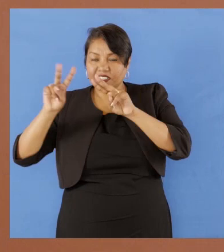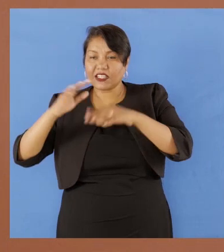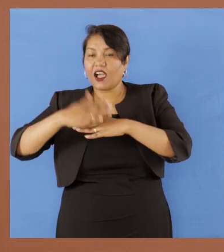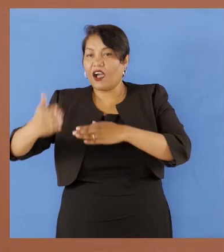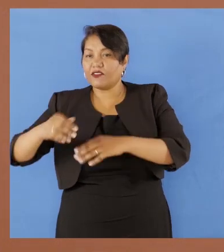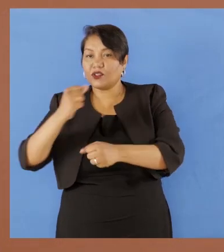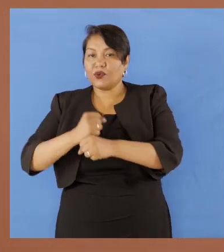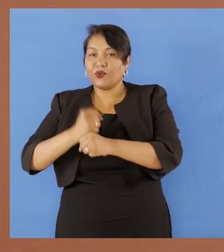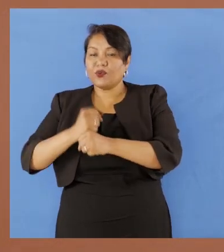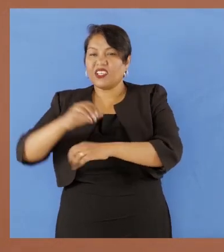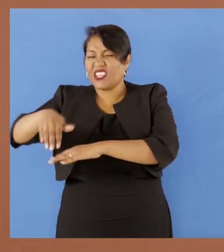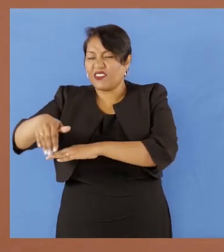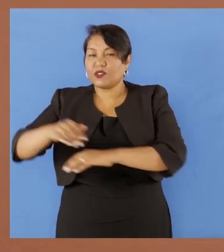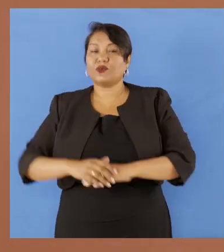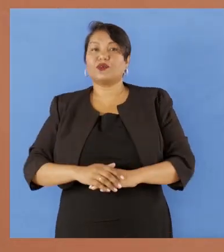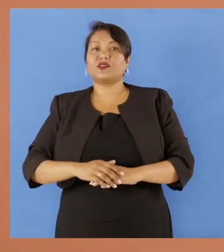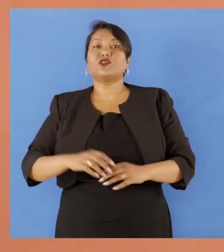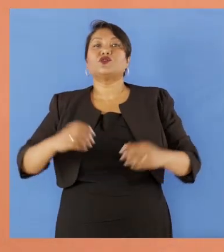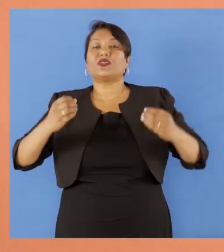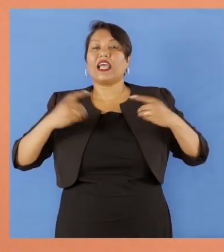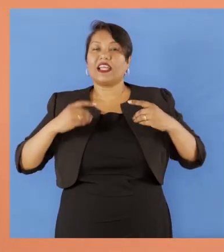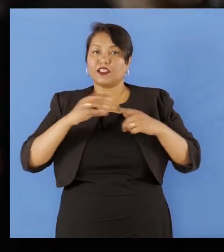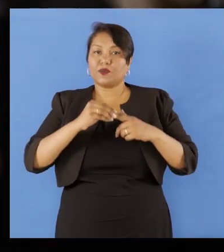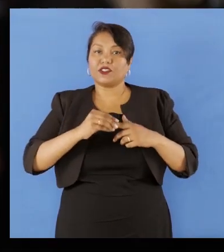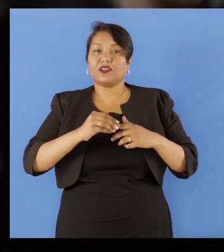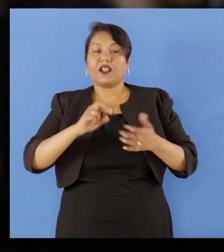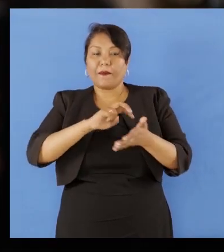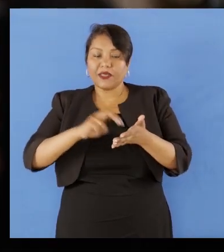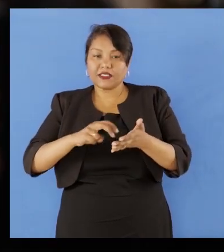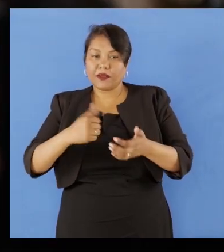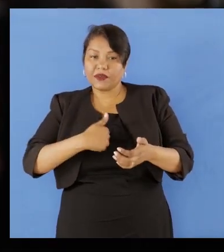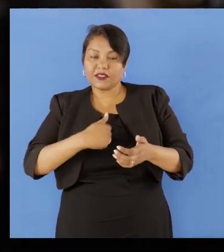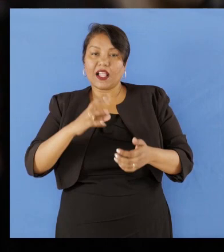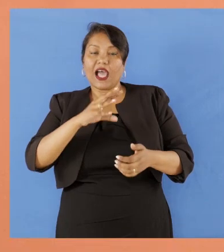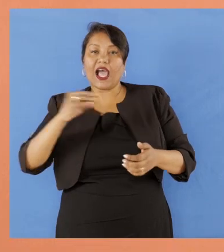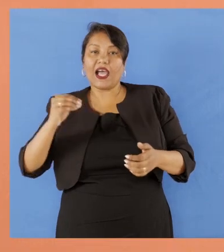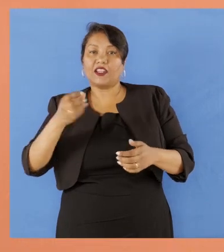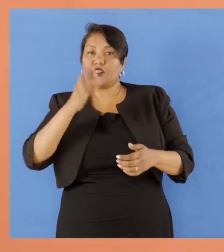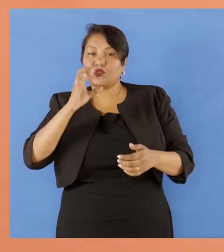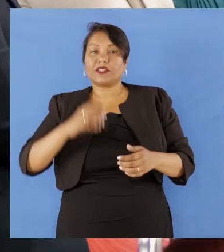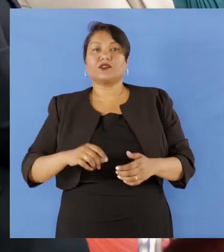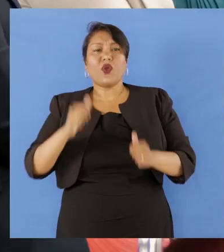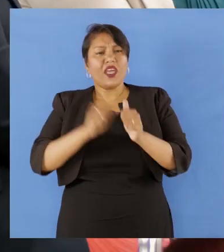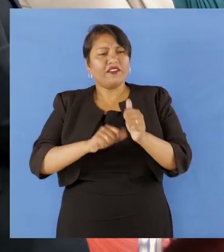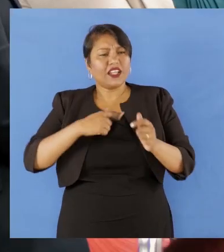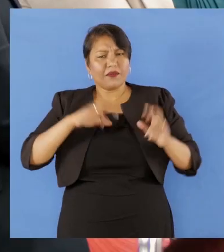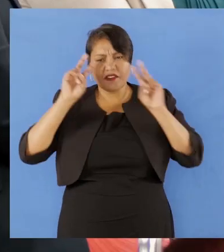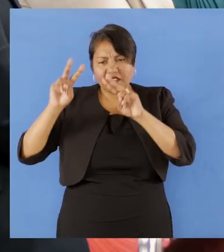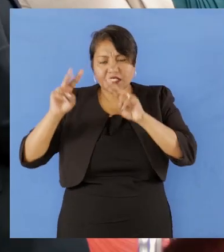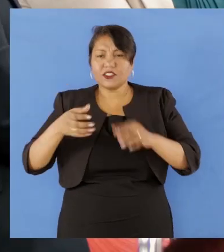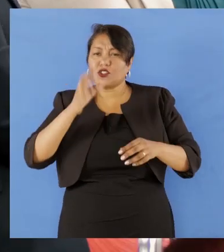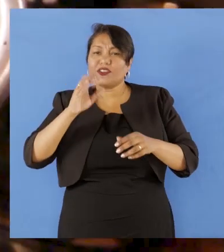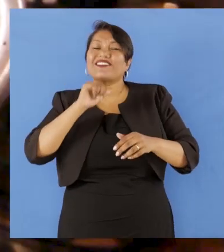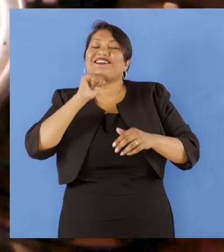industry. And there's a pizza place that I used to frequent, and after work, and they used to offer this,